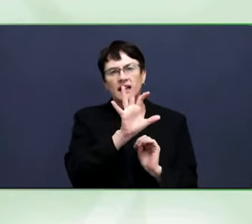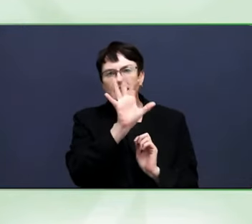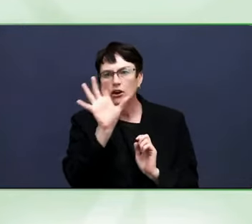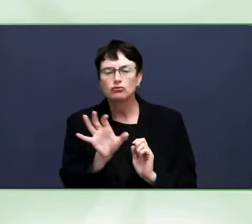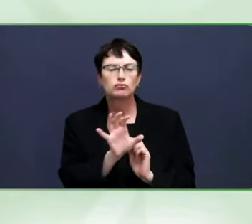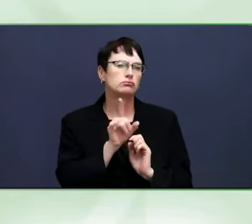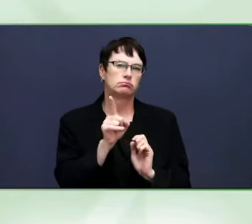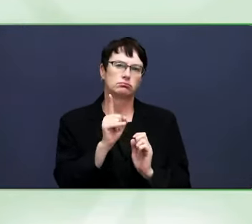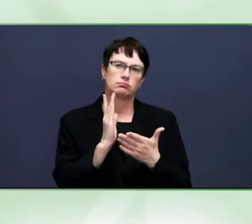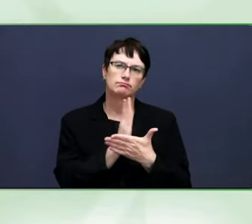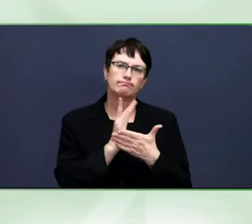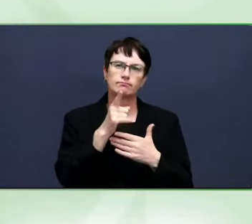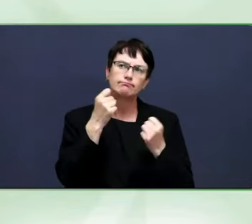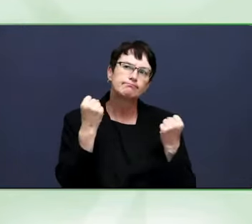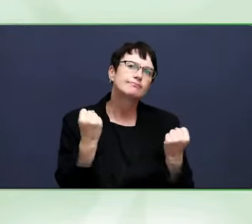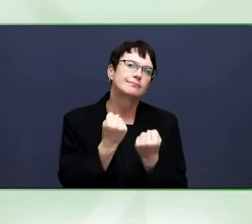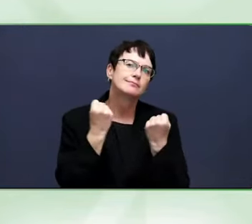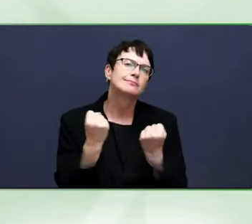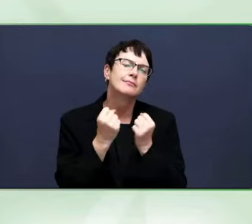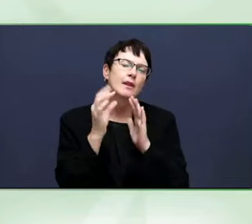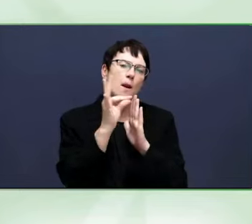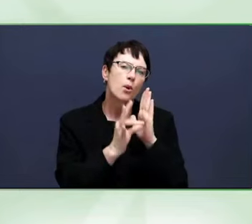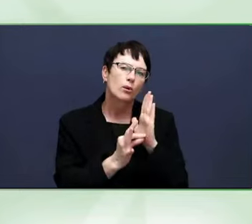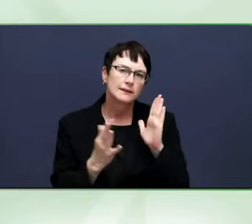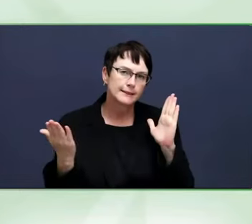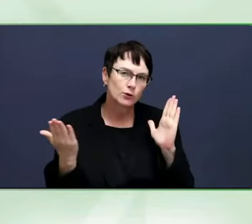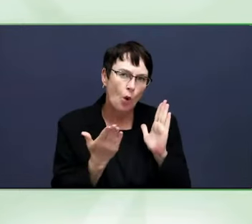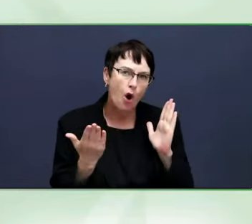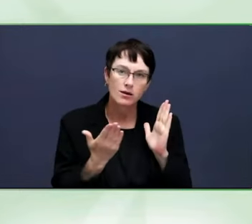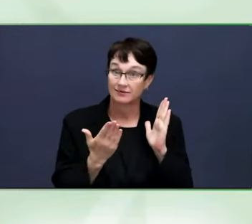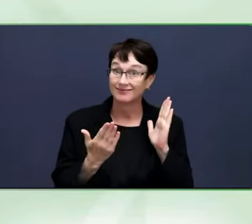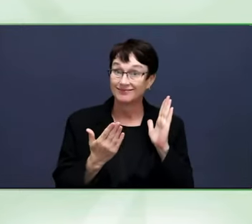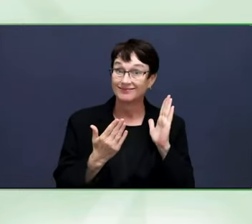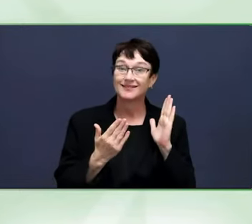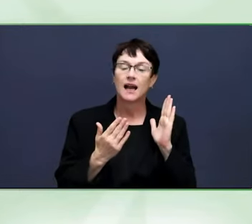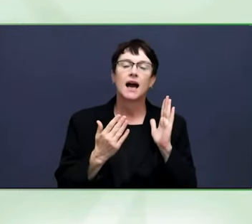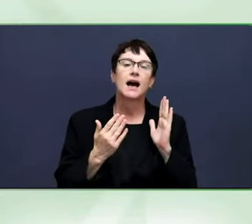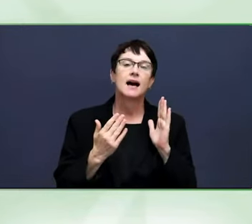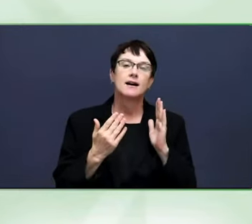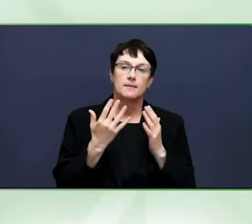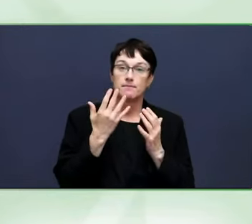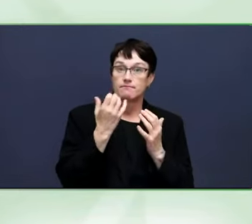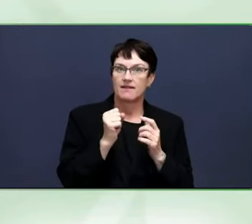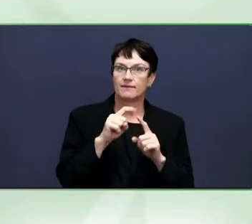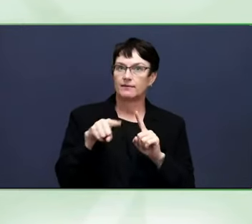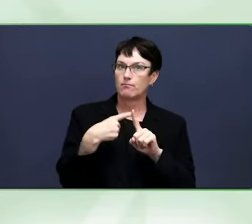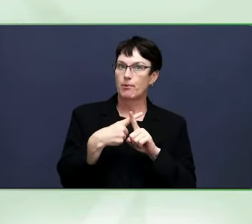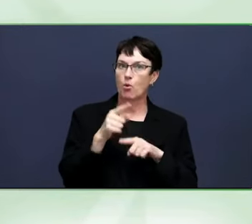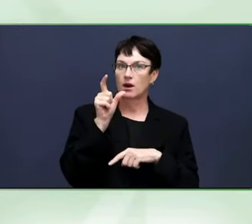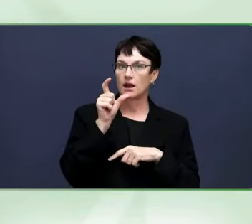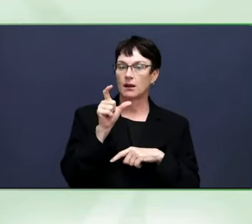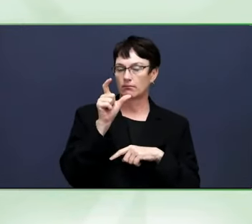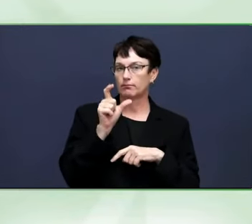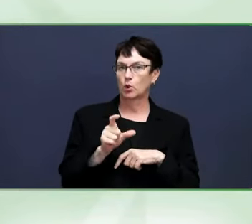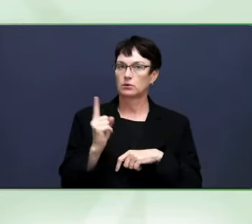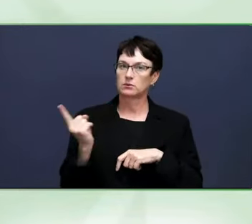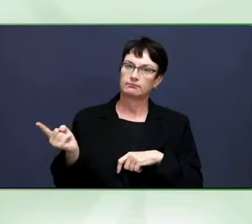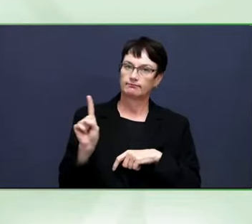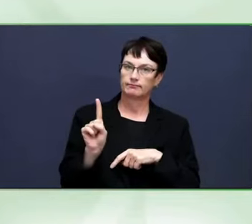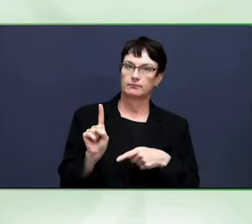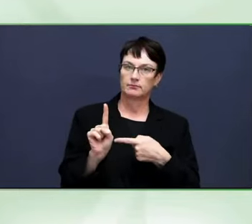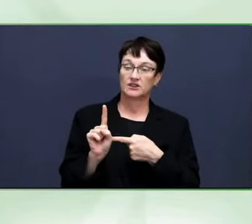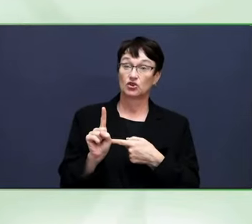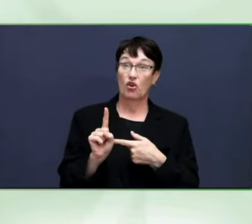European agency. And we also have a colleague on board here to get at the end of our